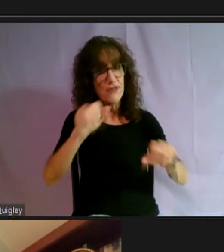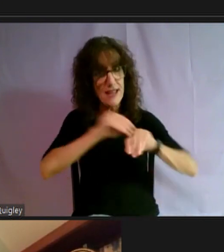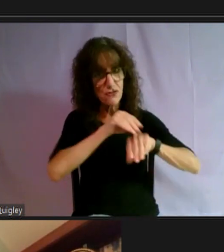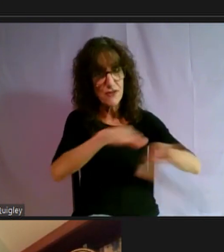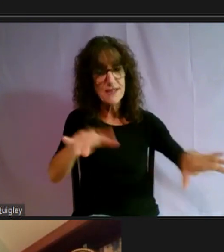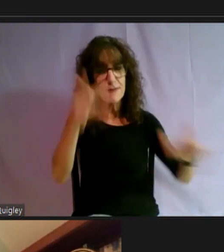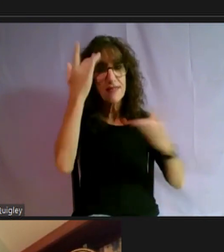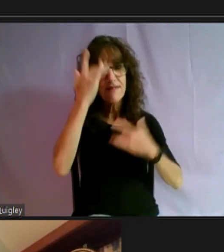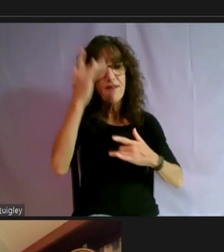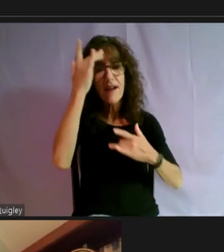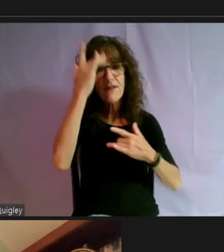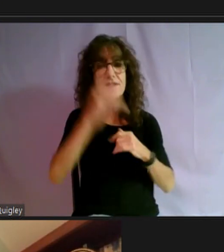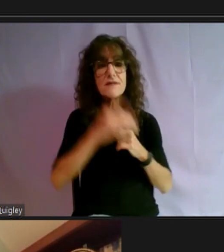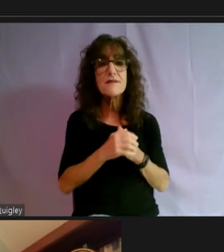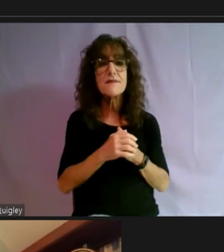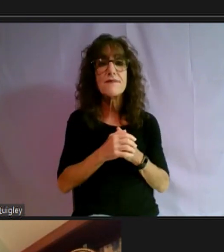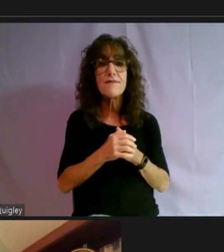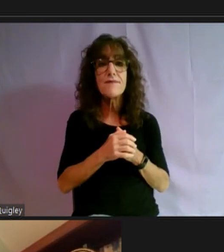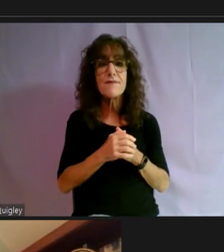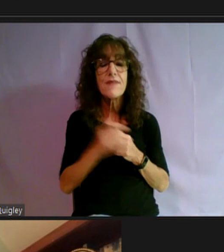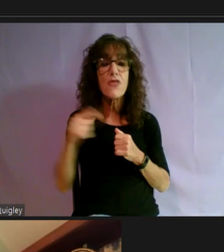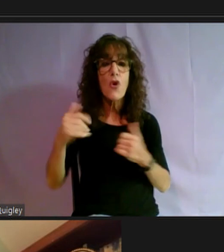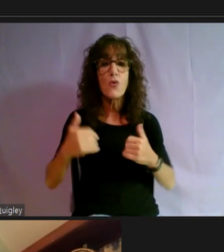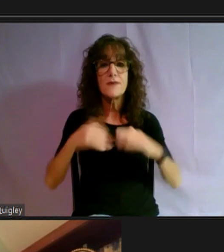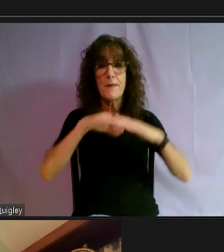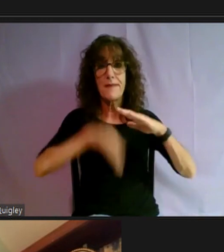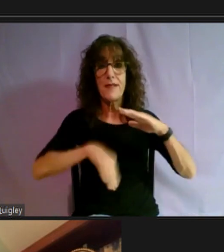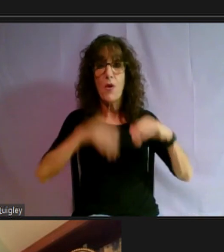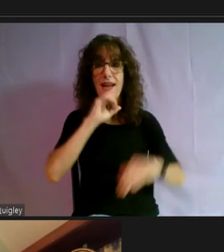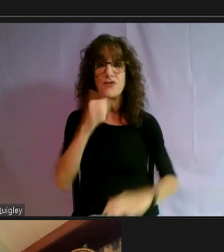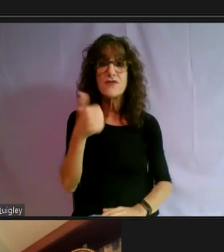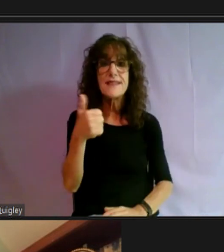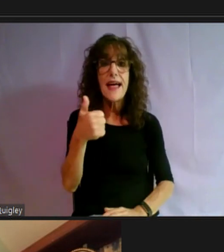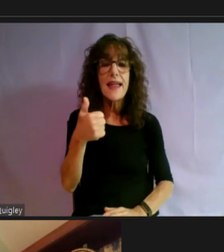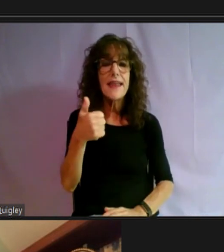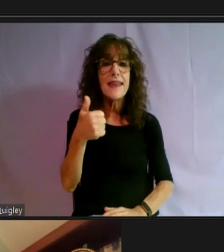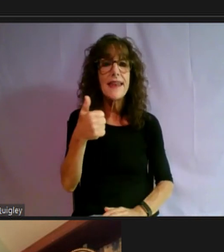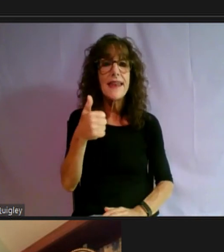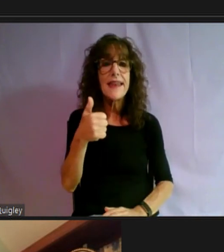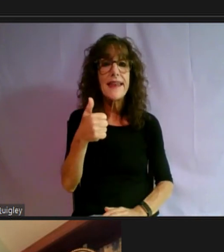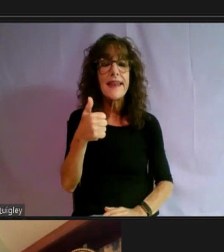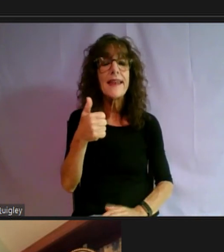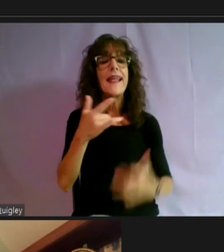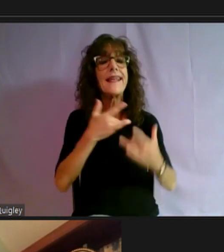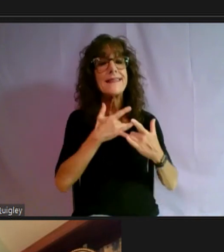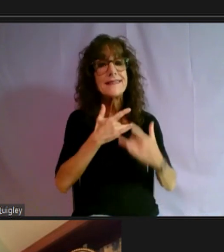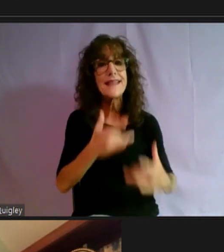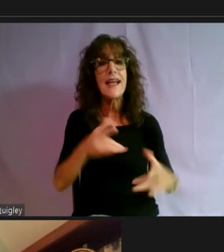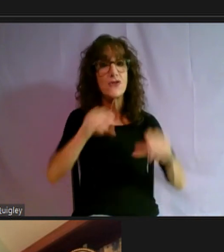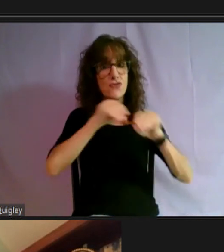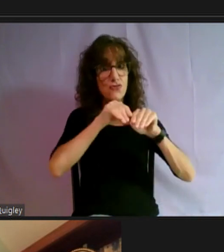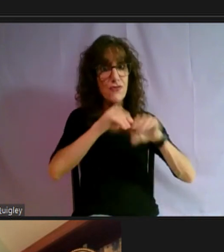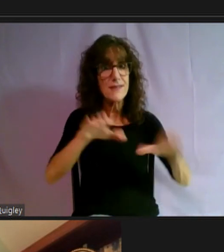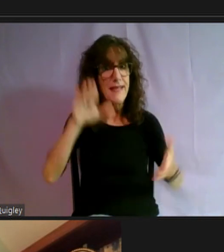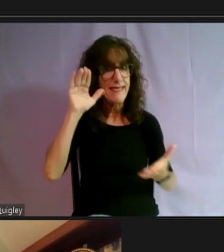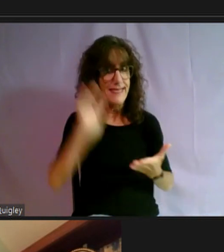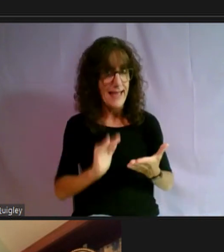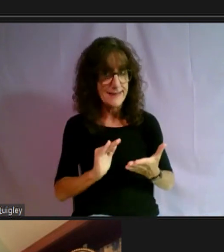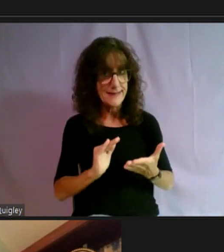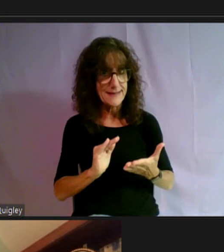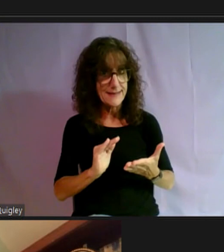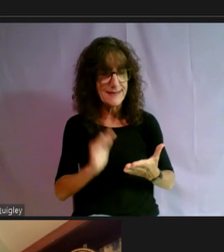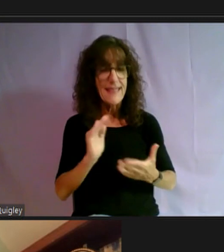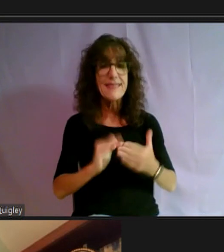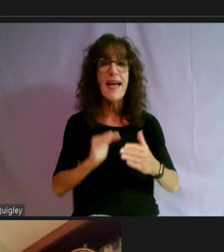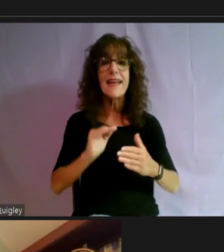were mentioning, those younger than 10 um, tend to tend to transmit it less than those older